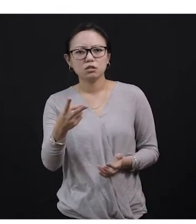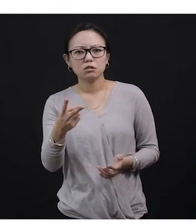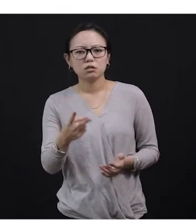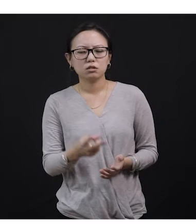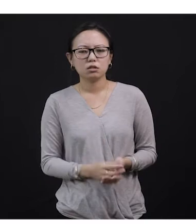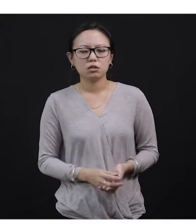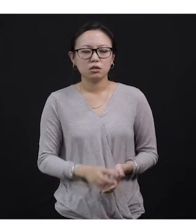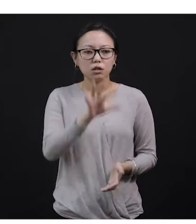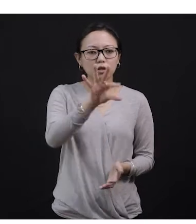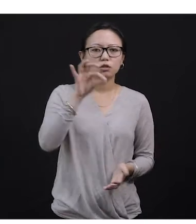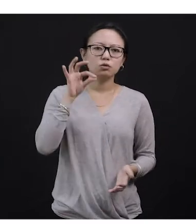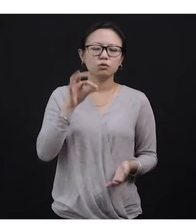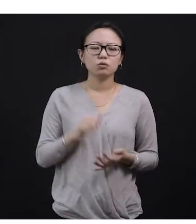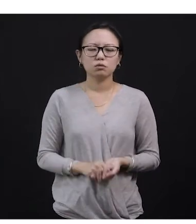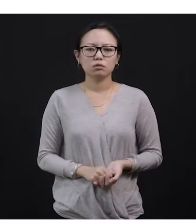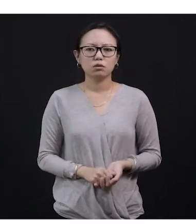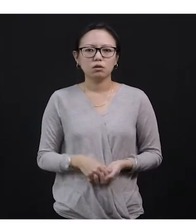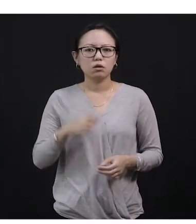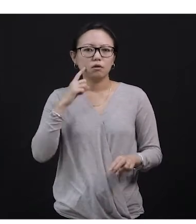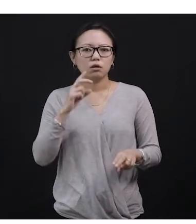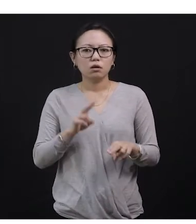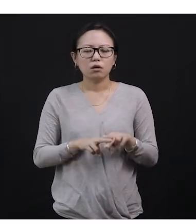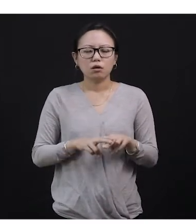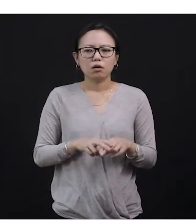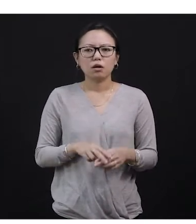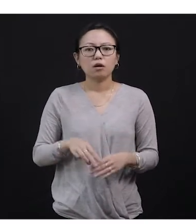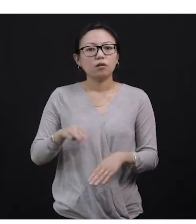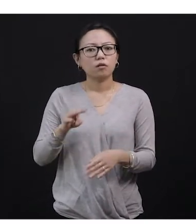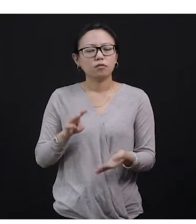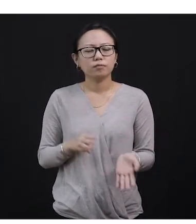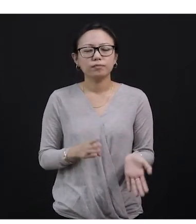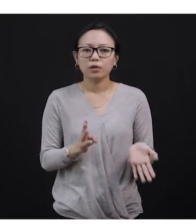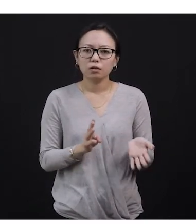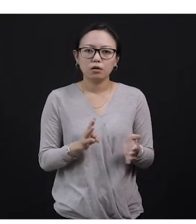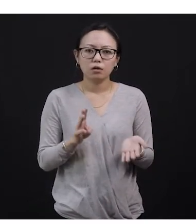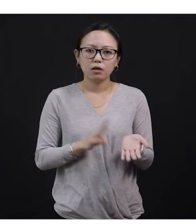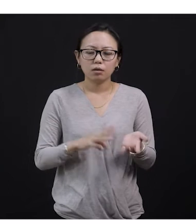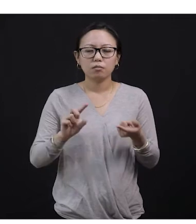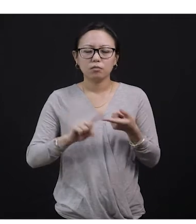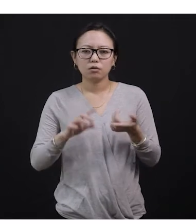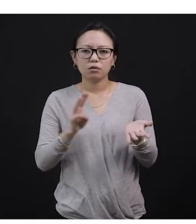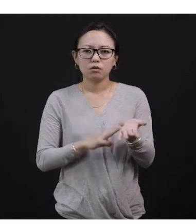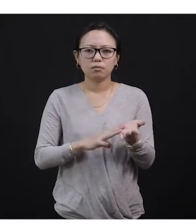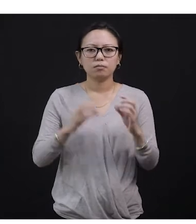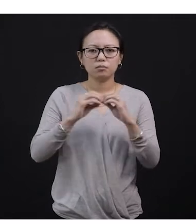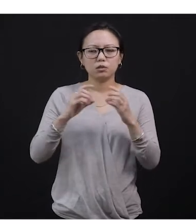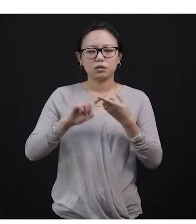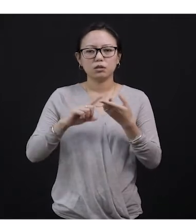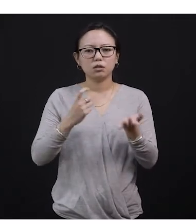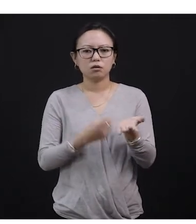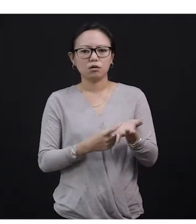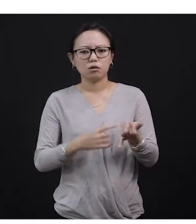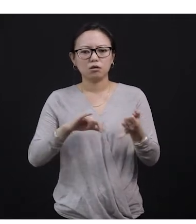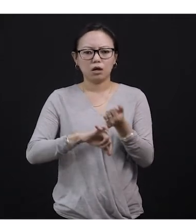if many members, all right, most members of the villages, if they choose a single person, then this man